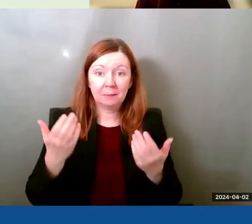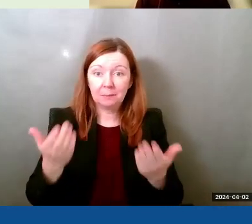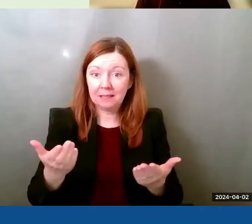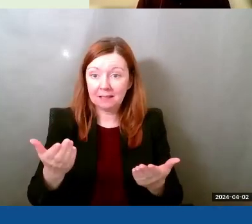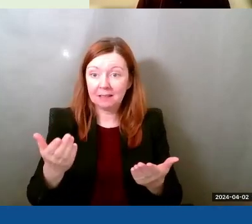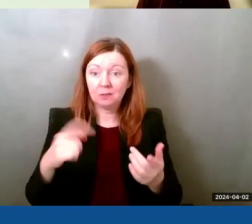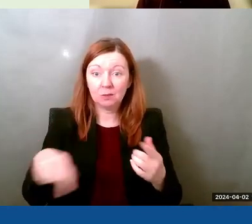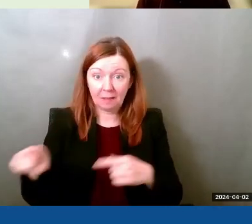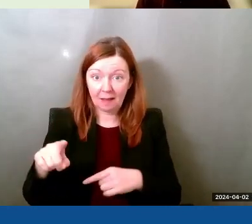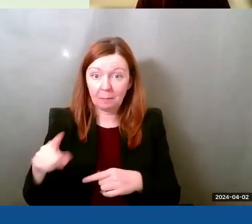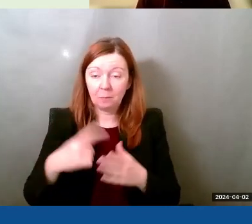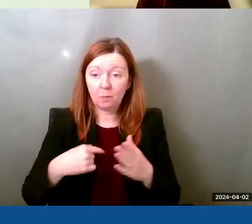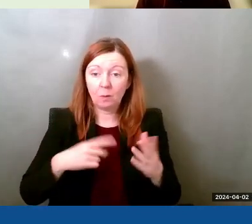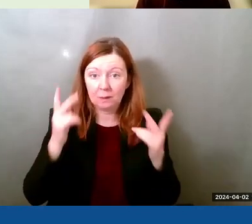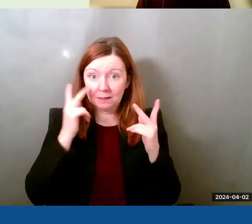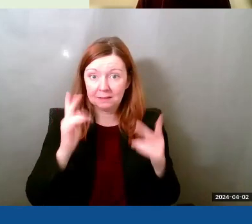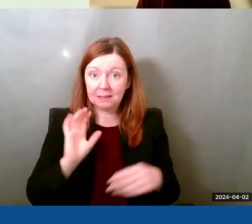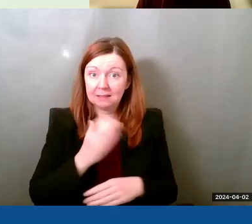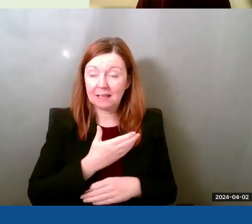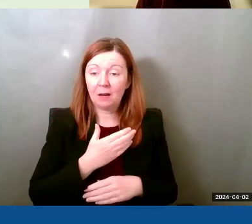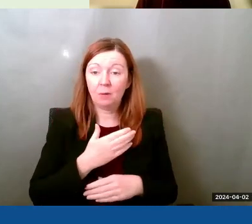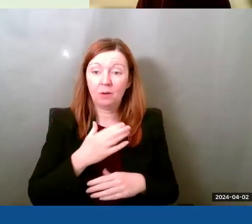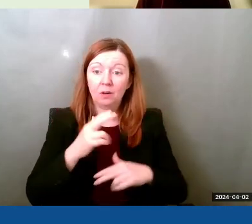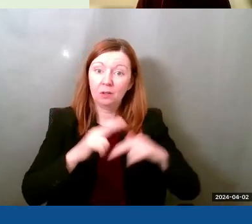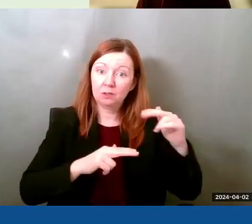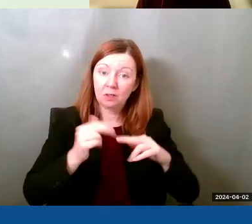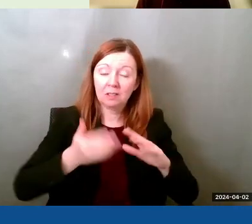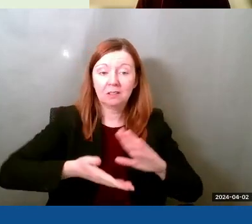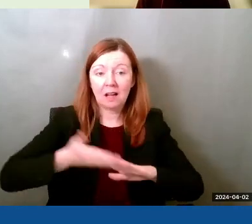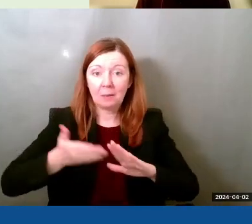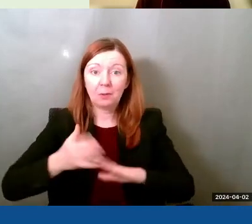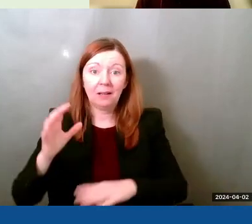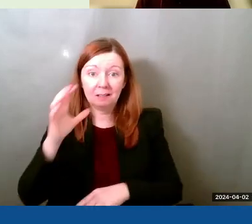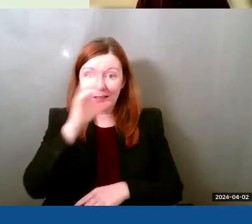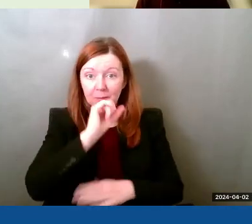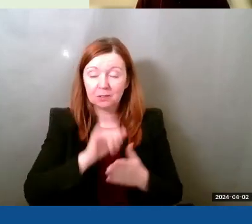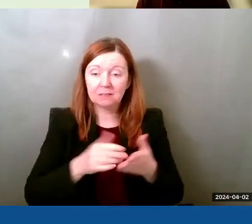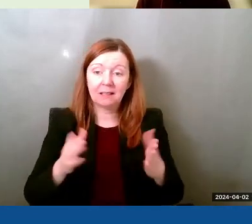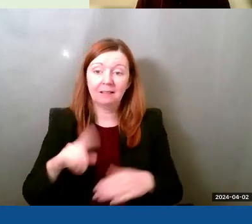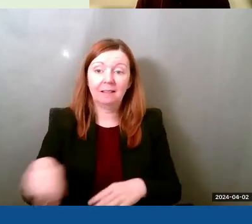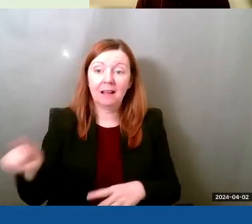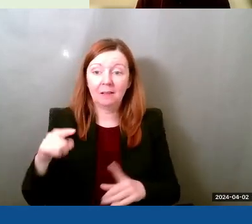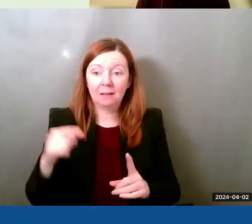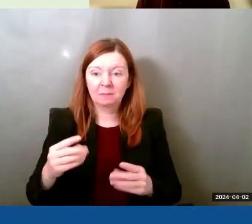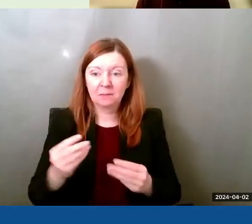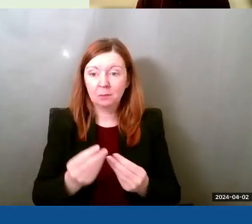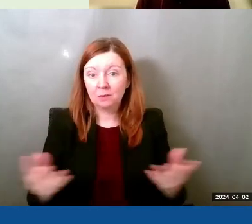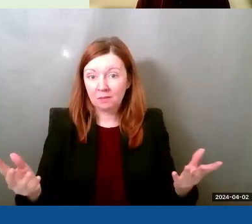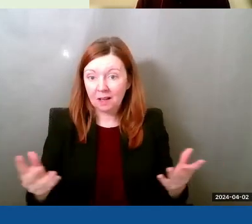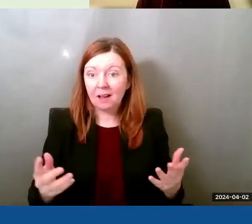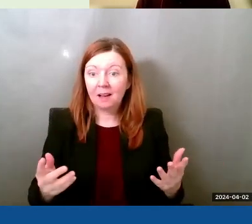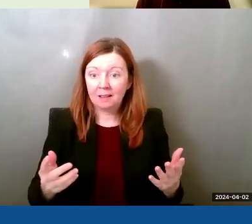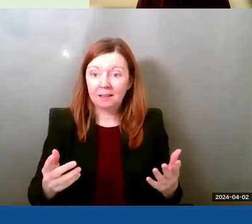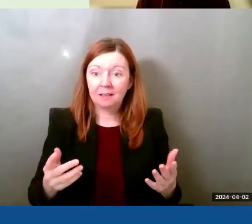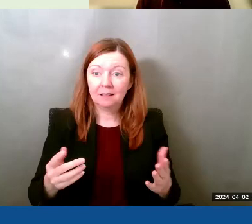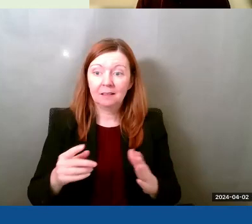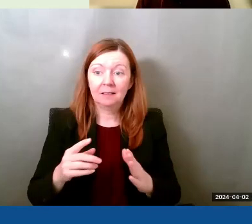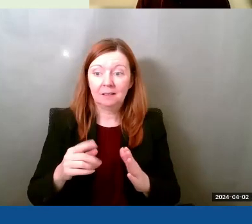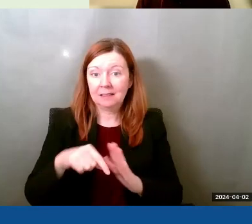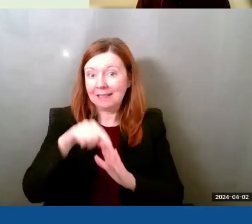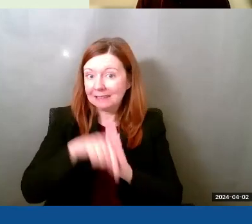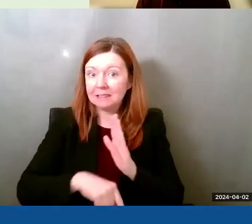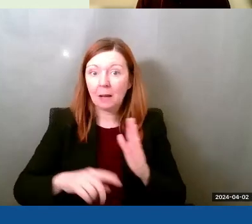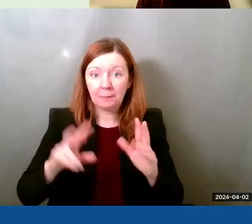to them, what we view as our construction and operating assumptions that allow them to provide an in-depth